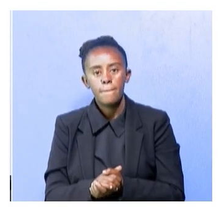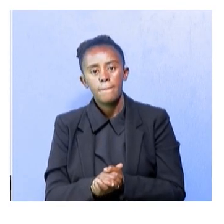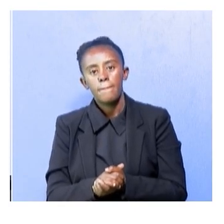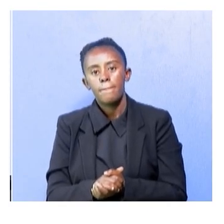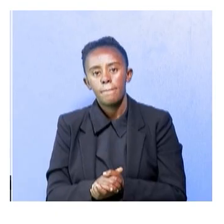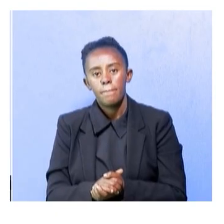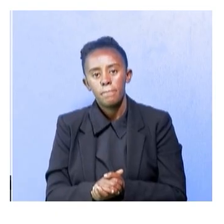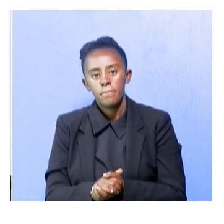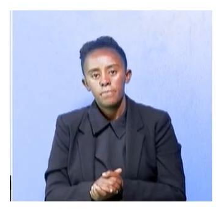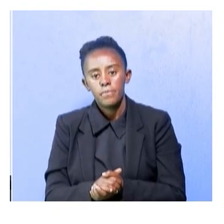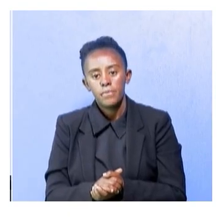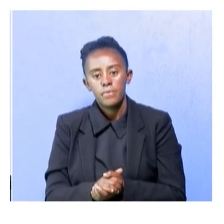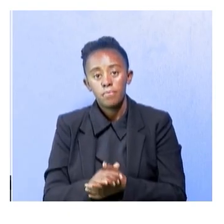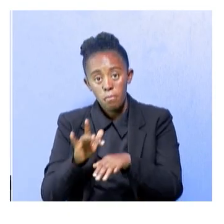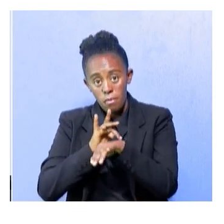Important